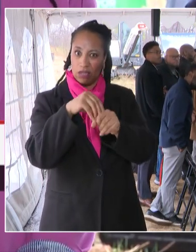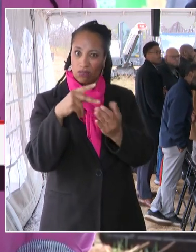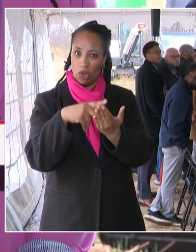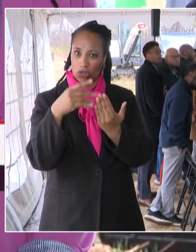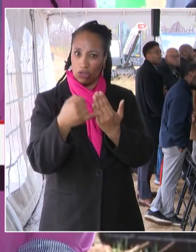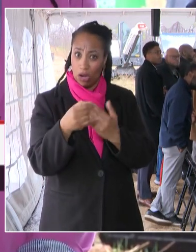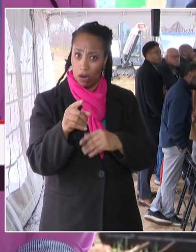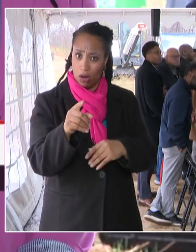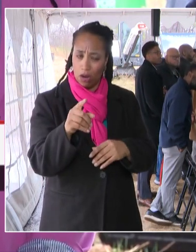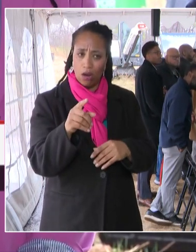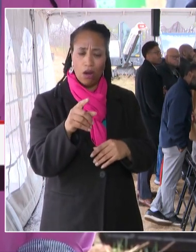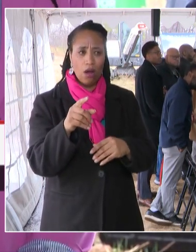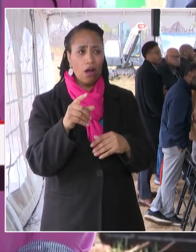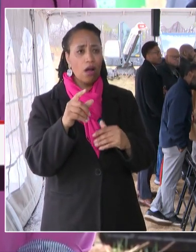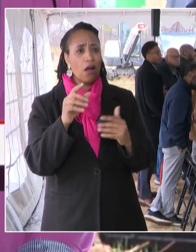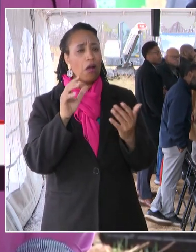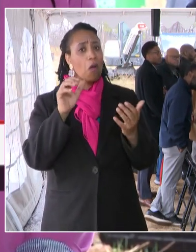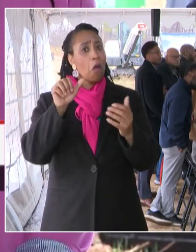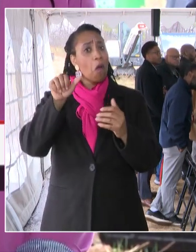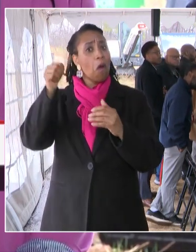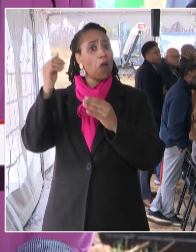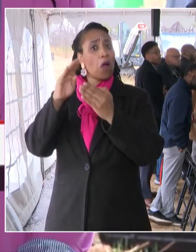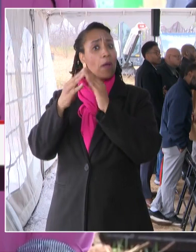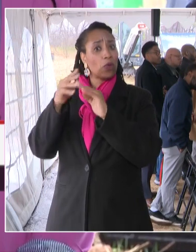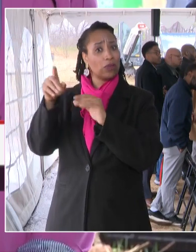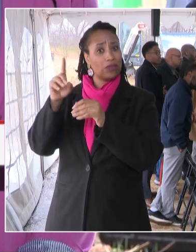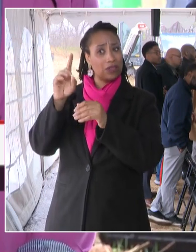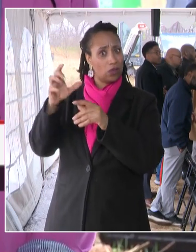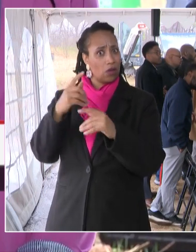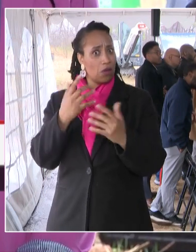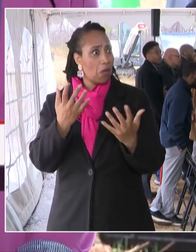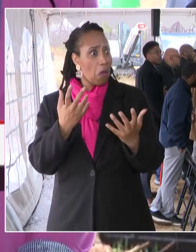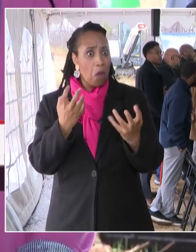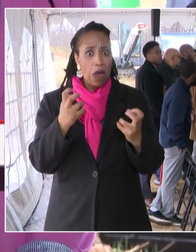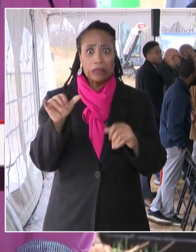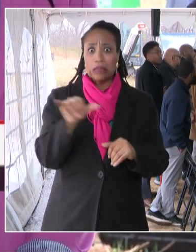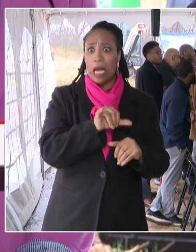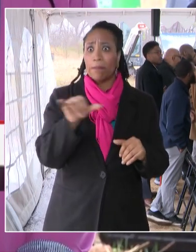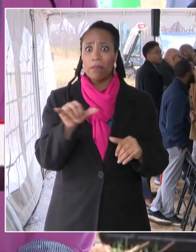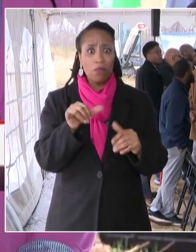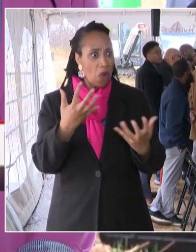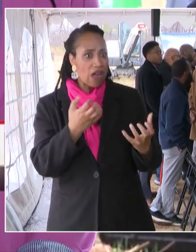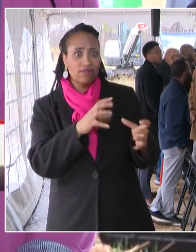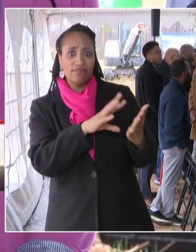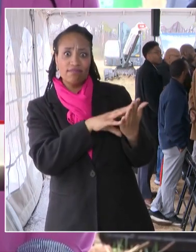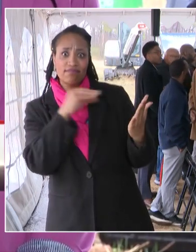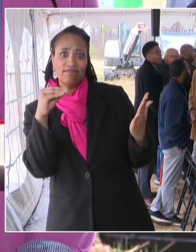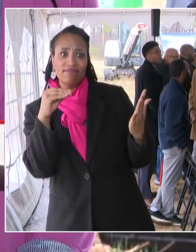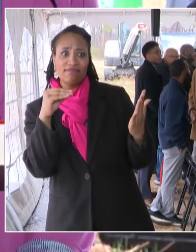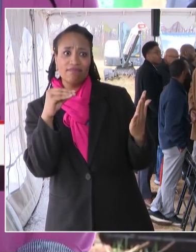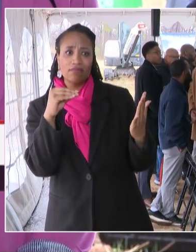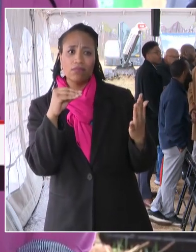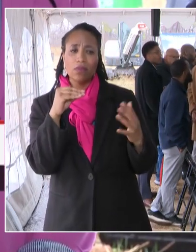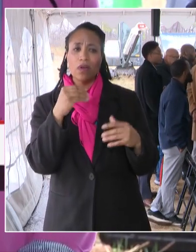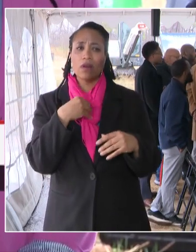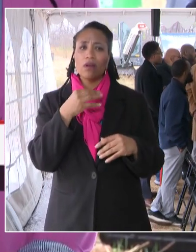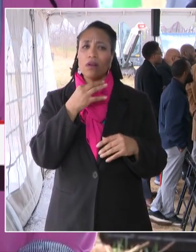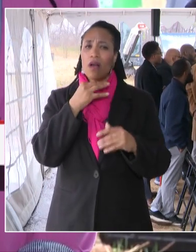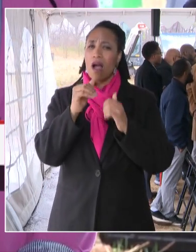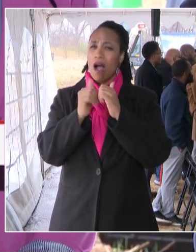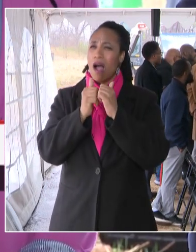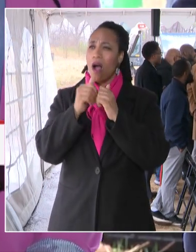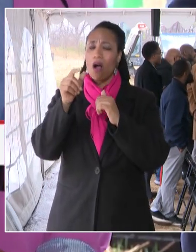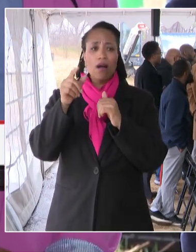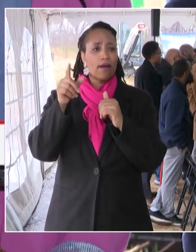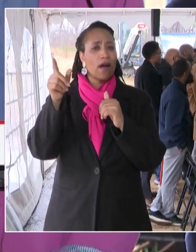there are specific lessons that other communities can draw from what happened here in terms of like how to make something happen. Well,